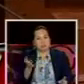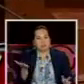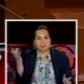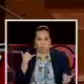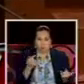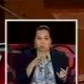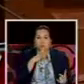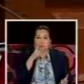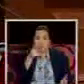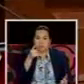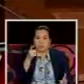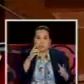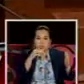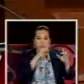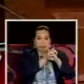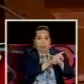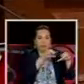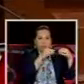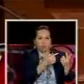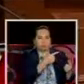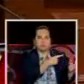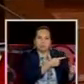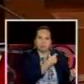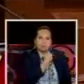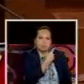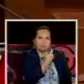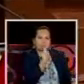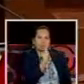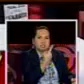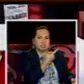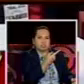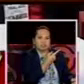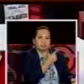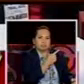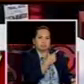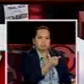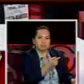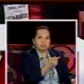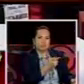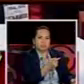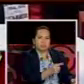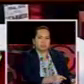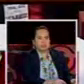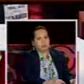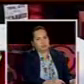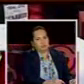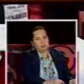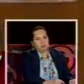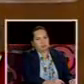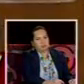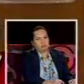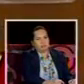the attempt at judicial control. Why were you worried? Kasi ho, objection, Your Honor.